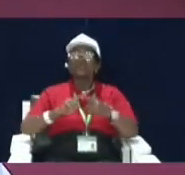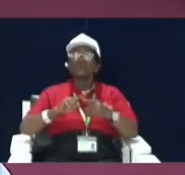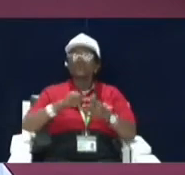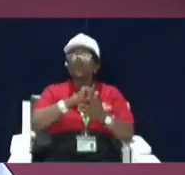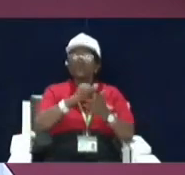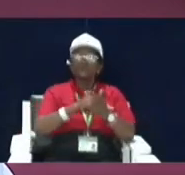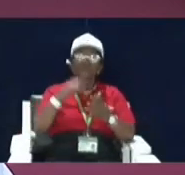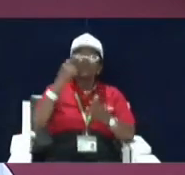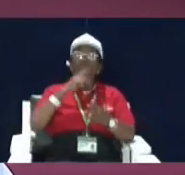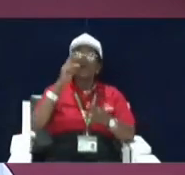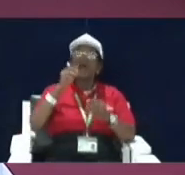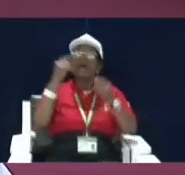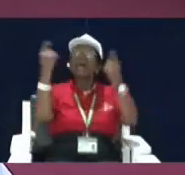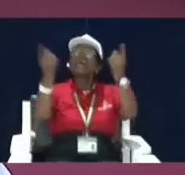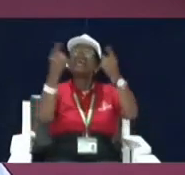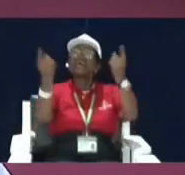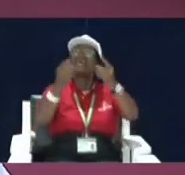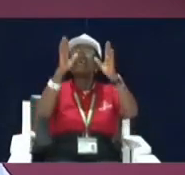sinners.